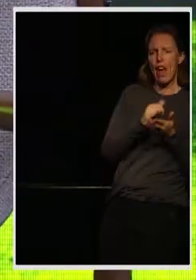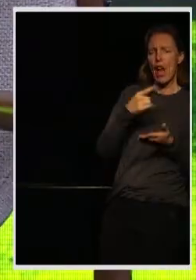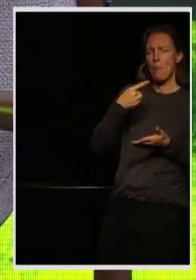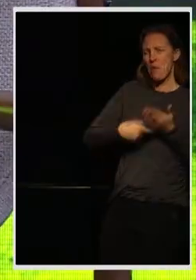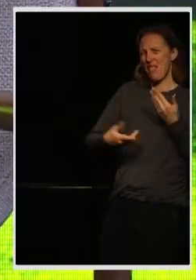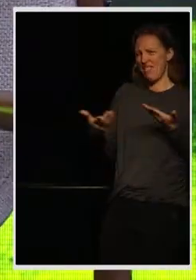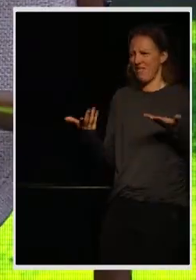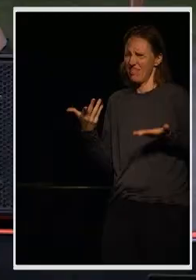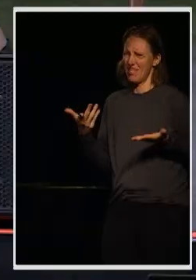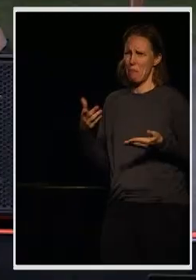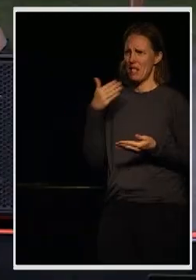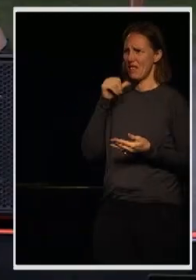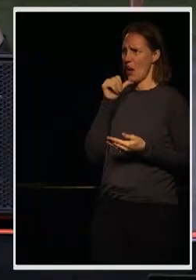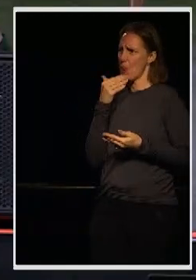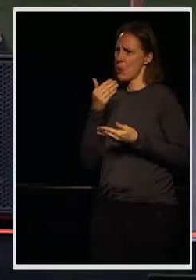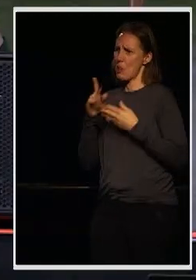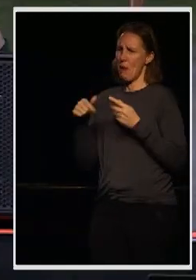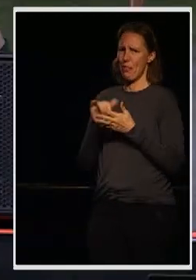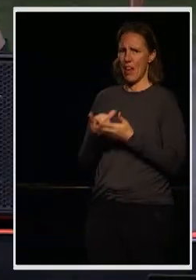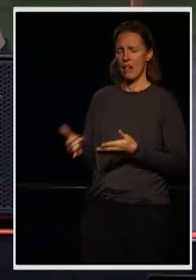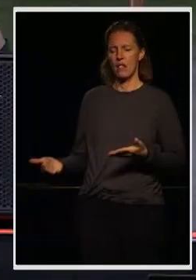maybe not so good about it?